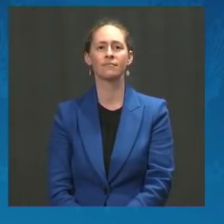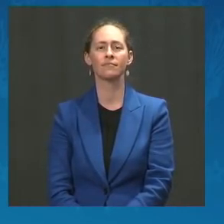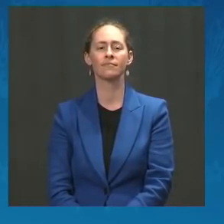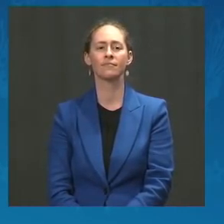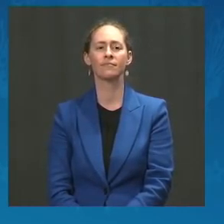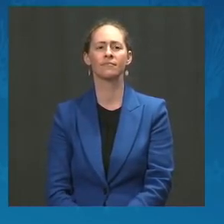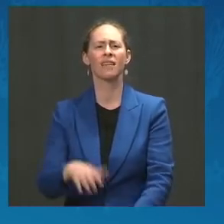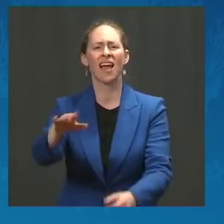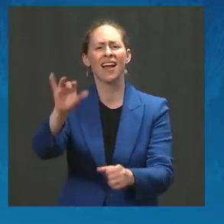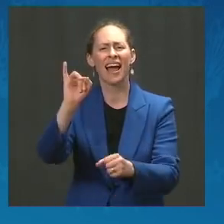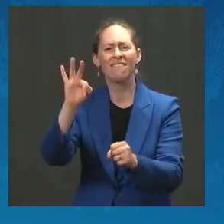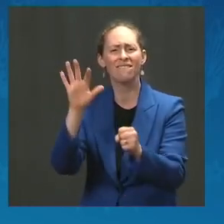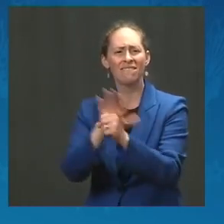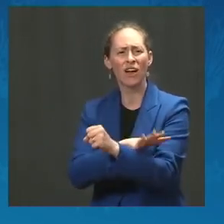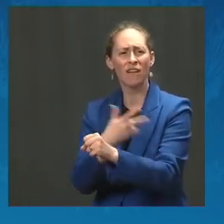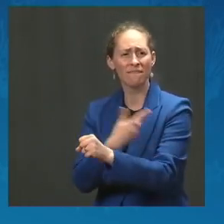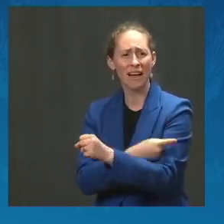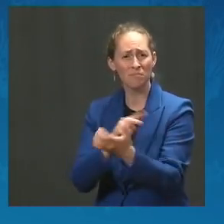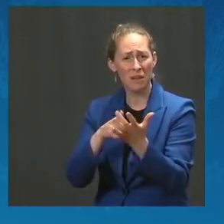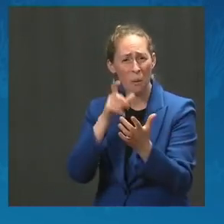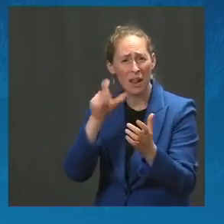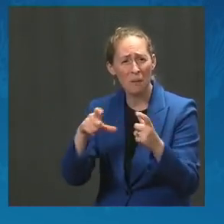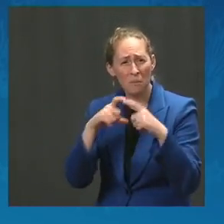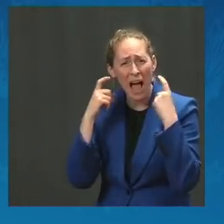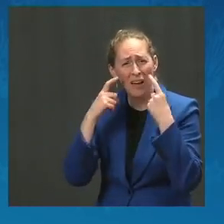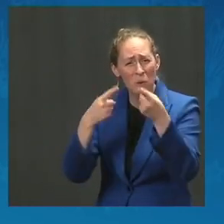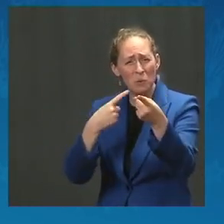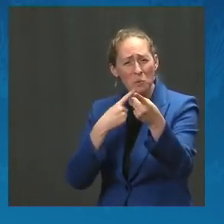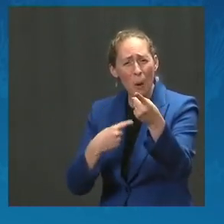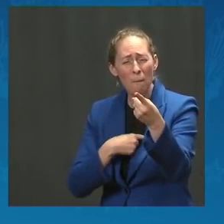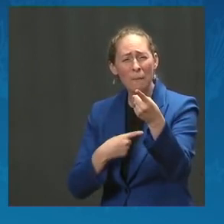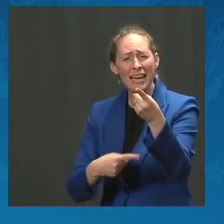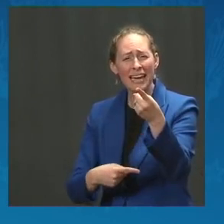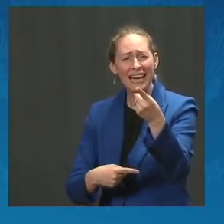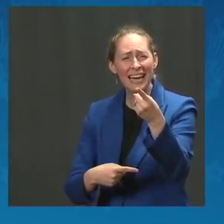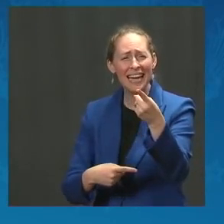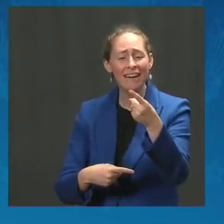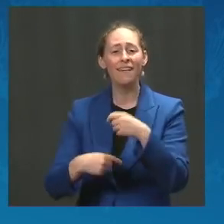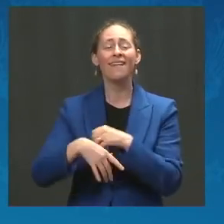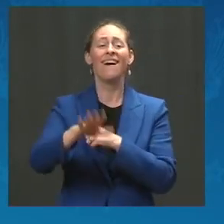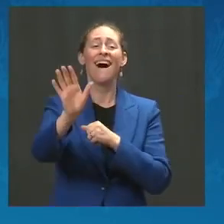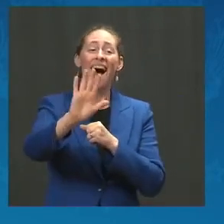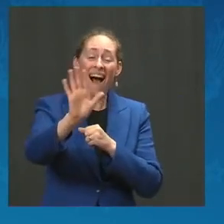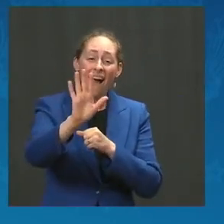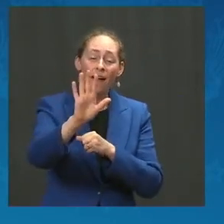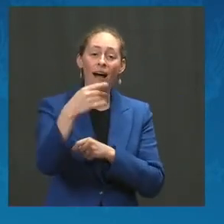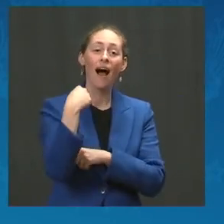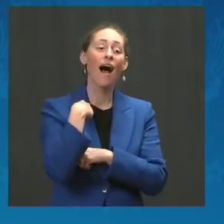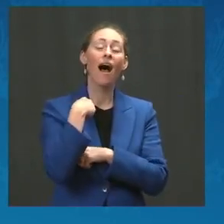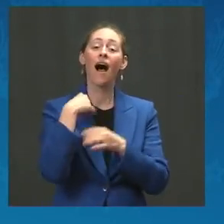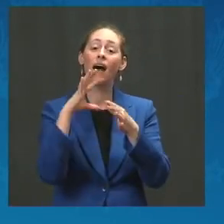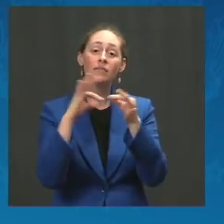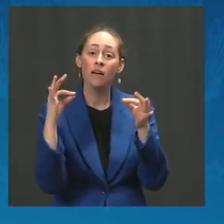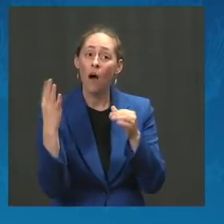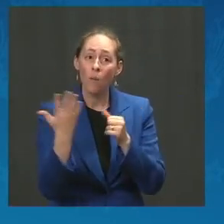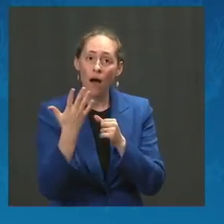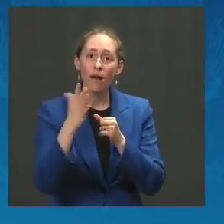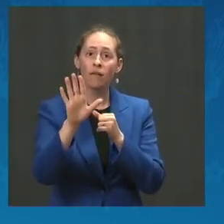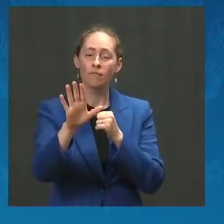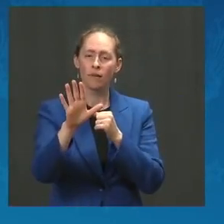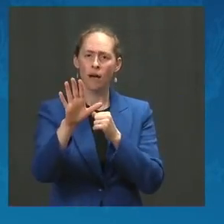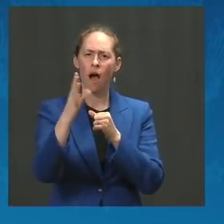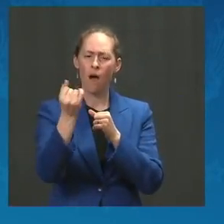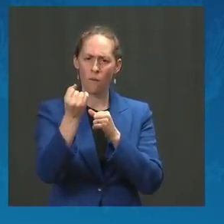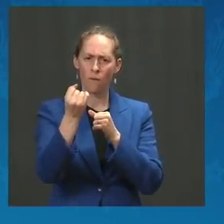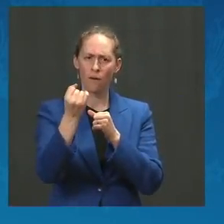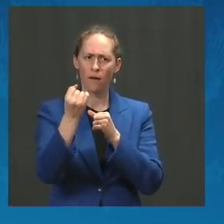If you're fully vaccinated in an area where we do not have, so let me clarify. in May, you